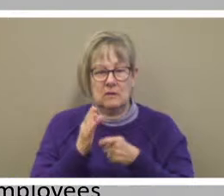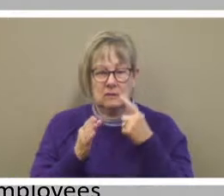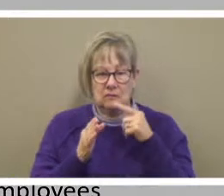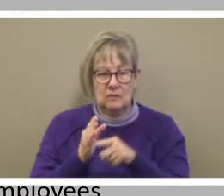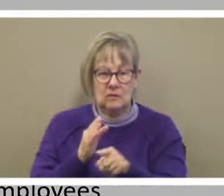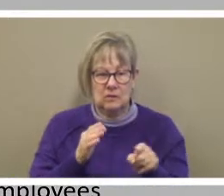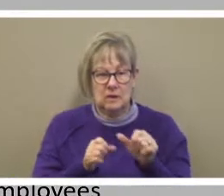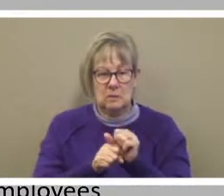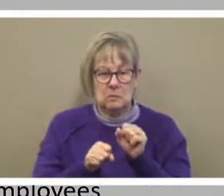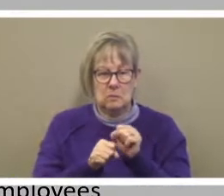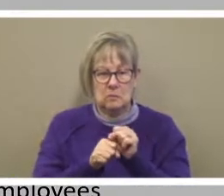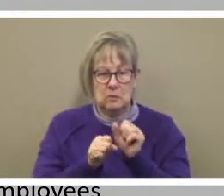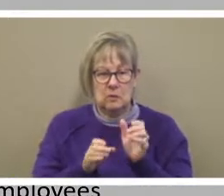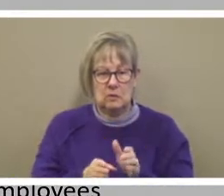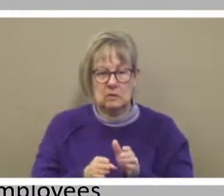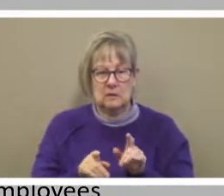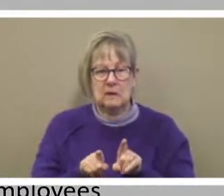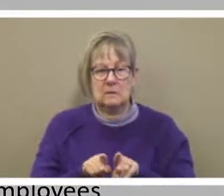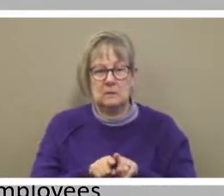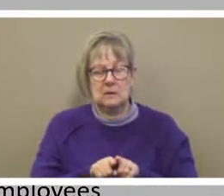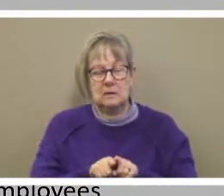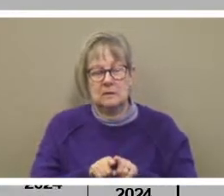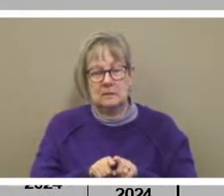employees as well.